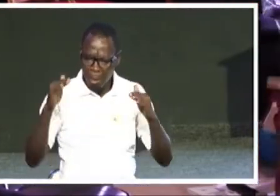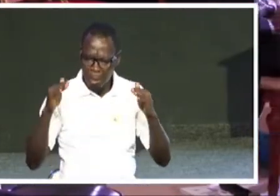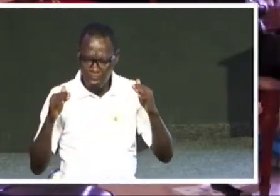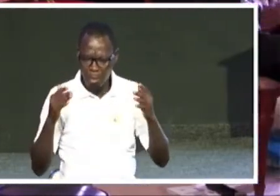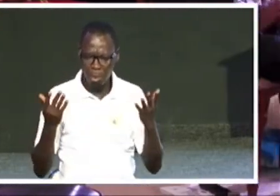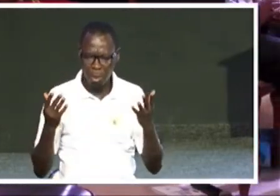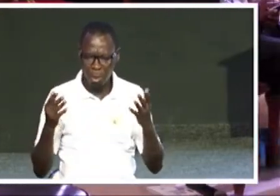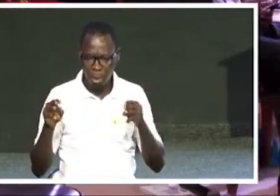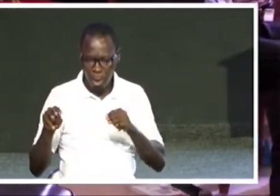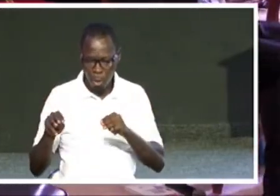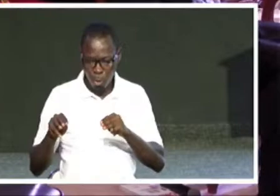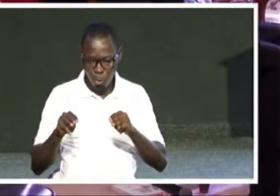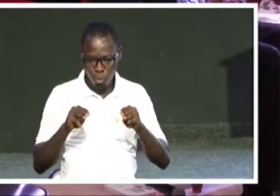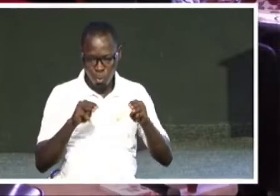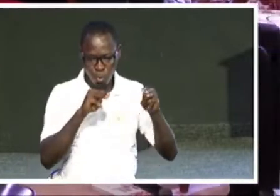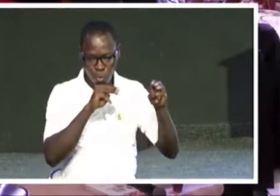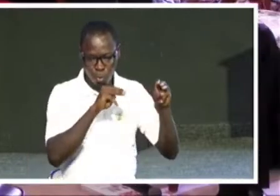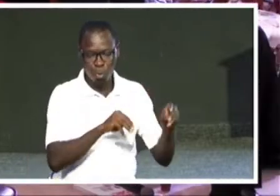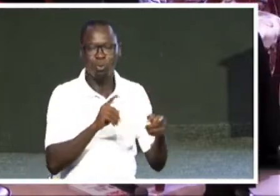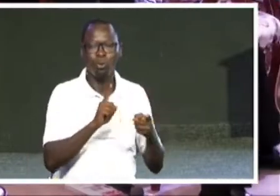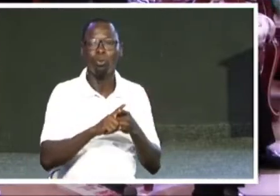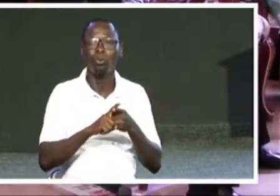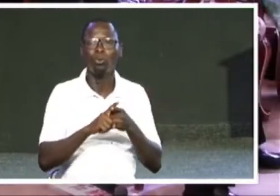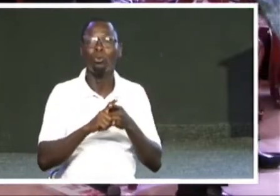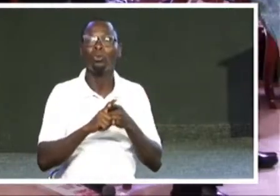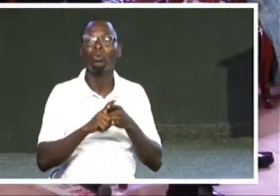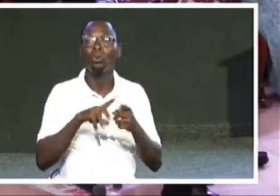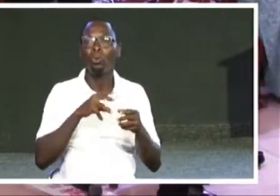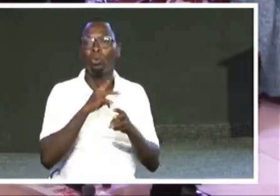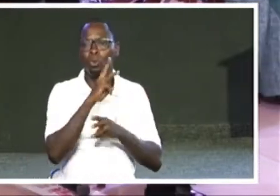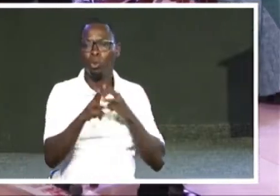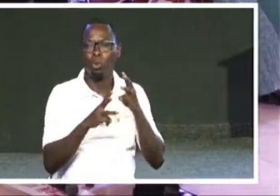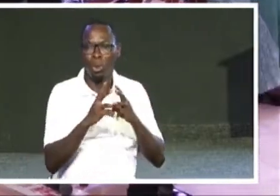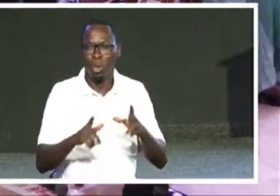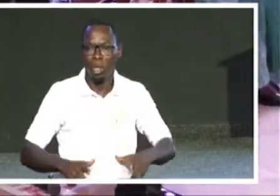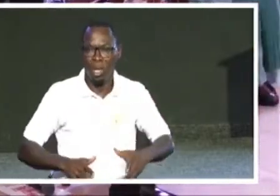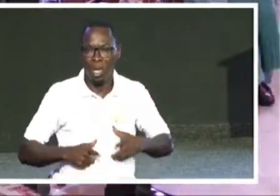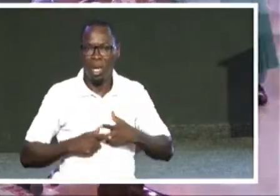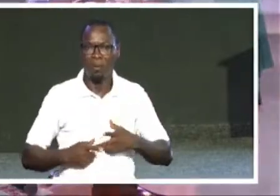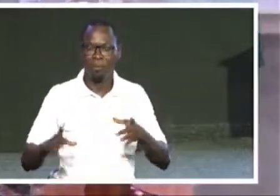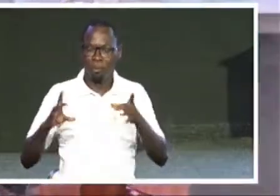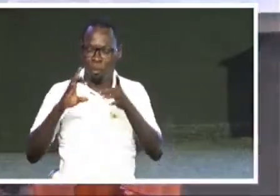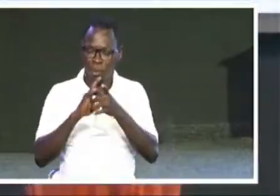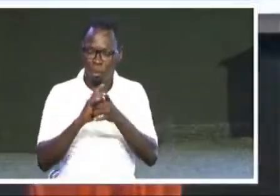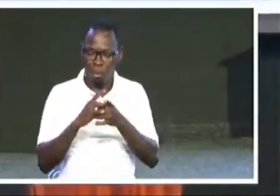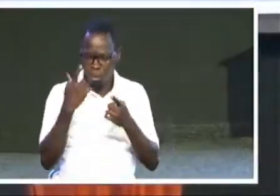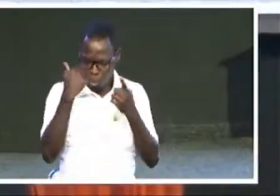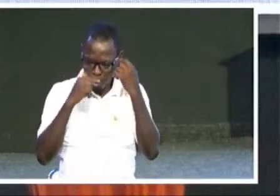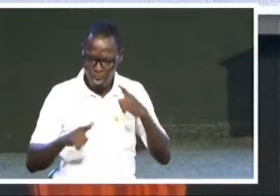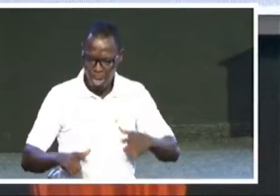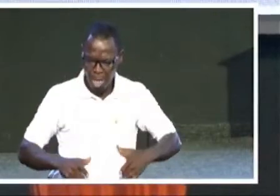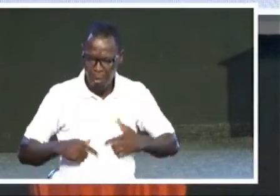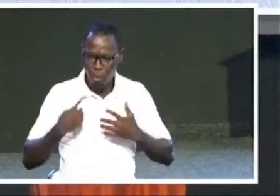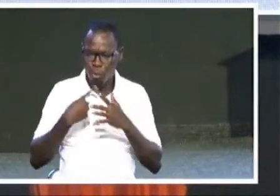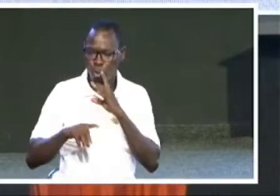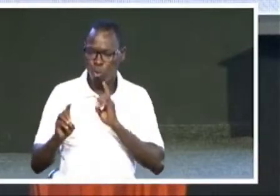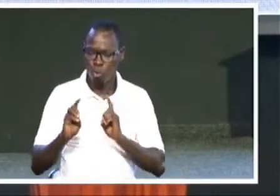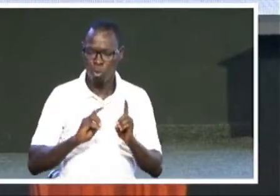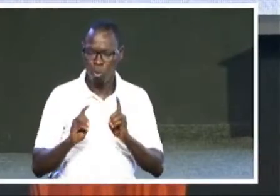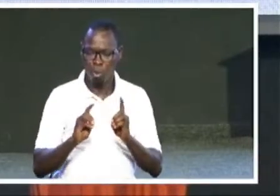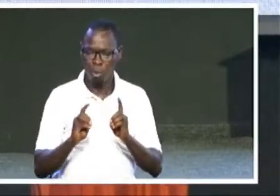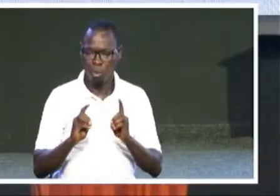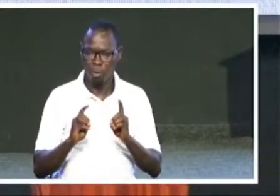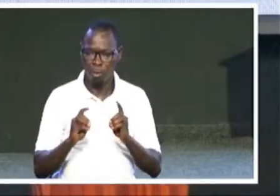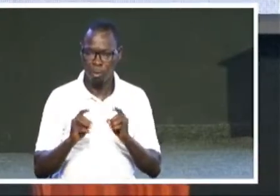into work-life integration. Because life is what we're doing. And work